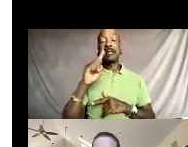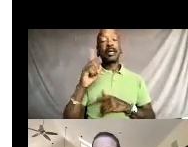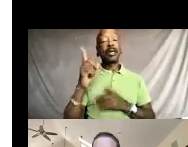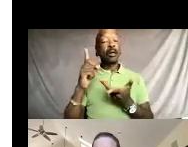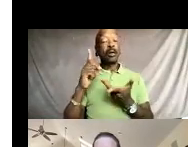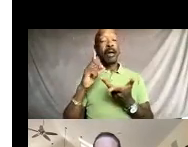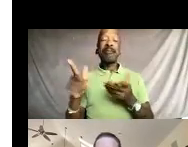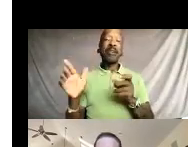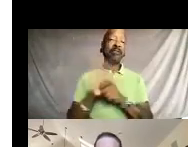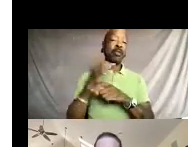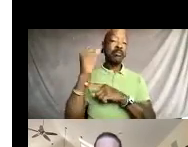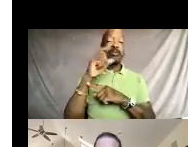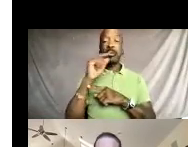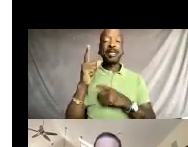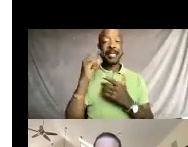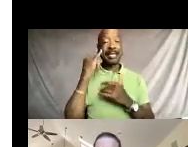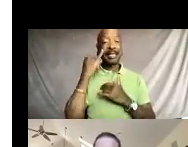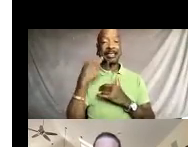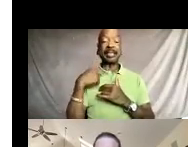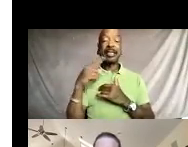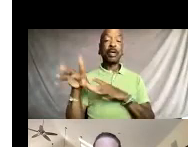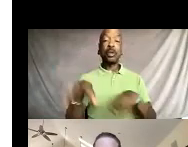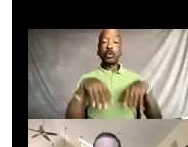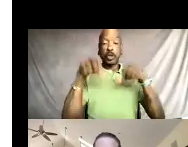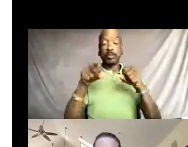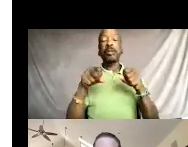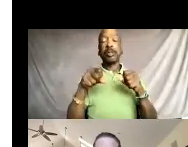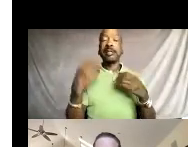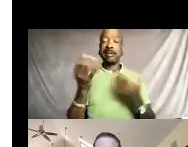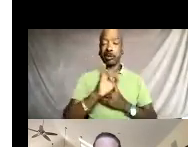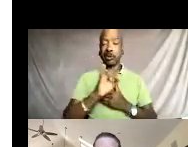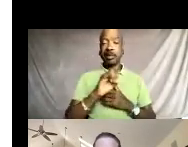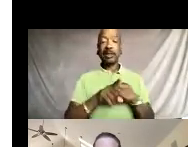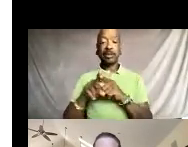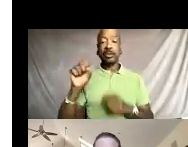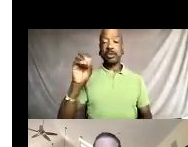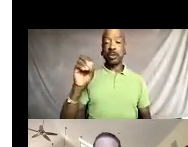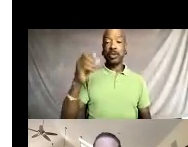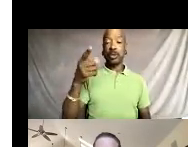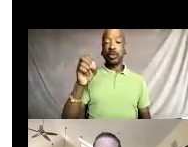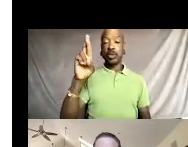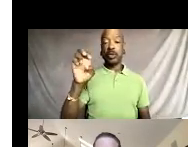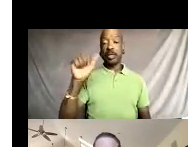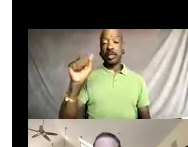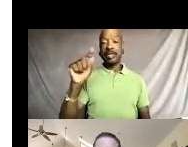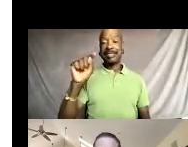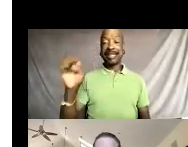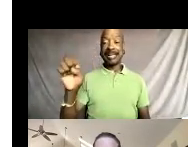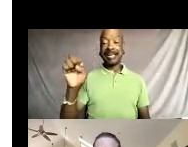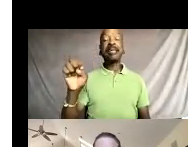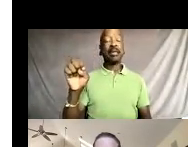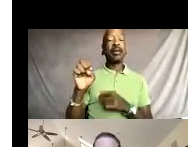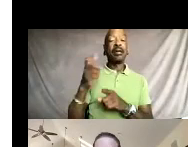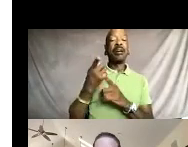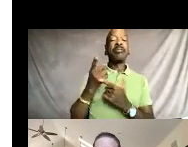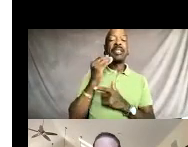of ownership altogether in Oakland. And we also have Segura Te, whose lands we dwell on, the Ohlone. They are teaching us what it means